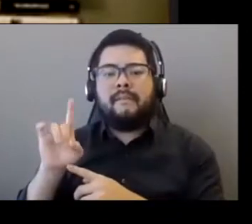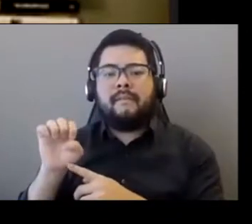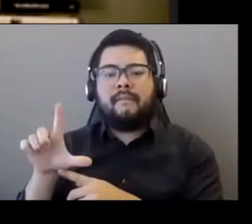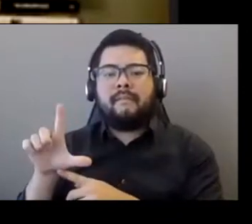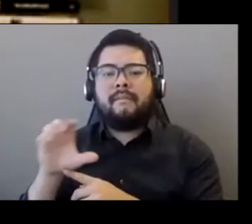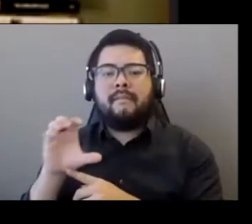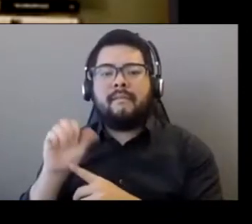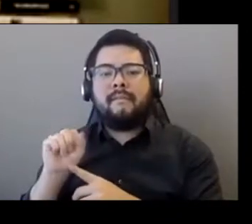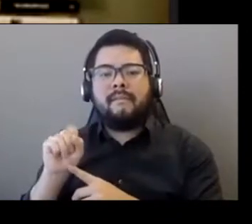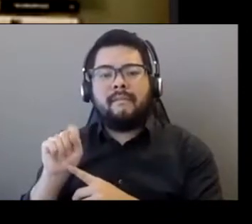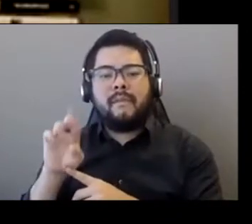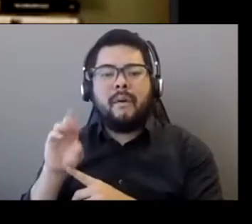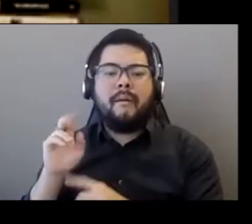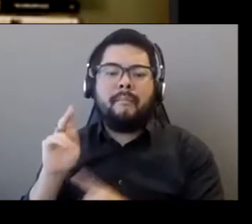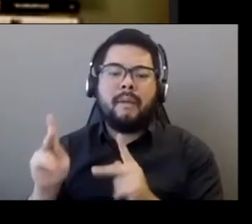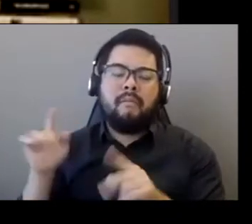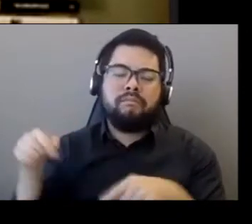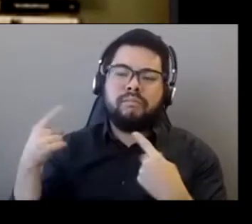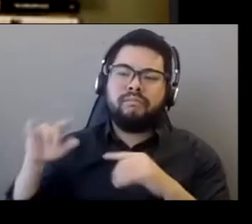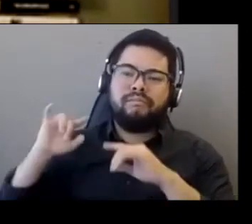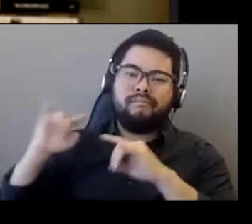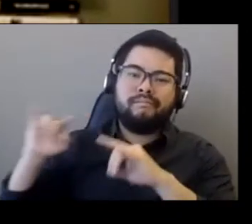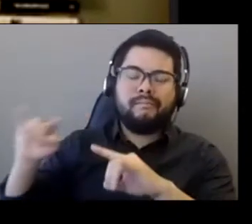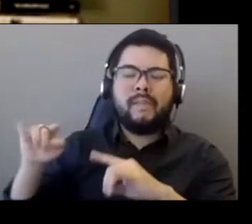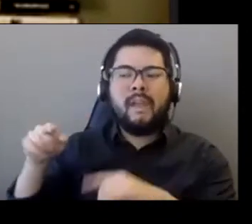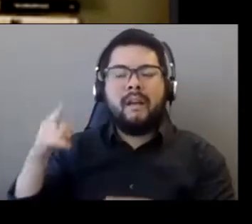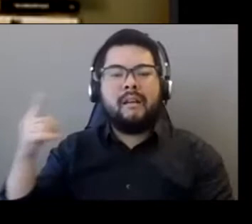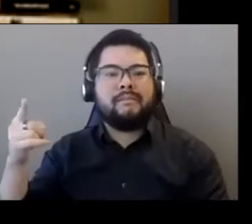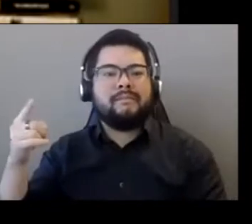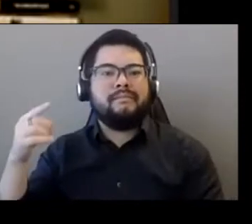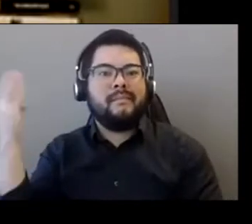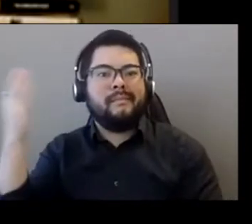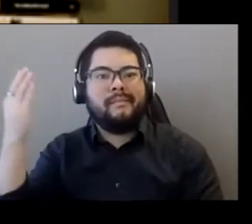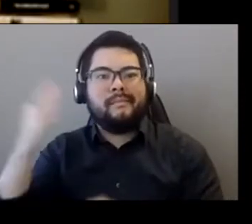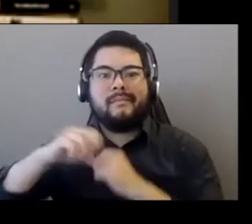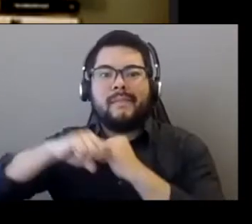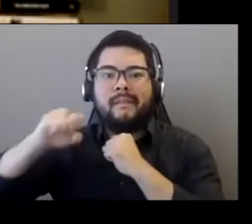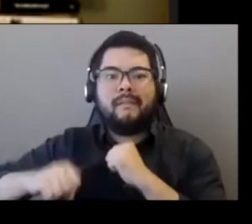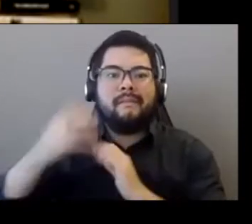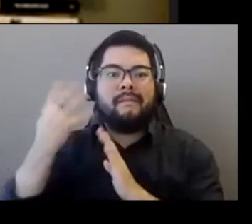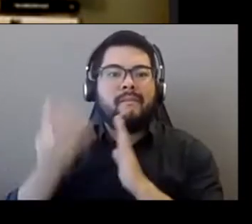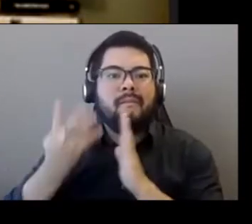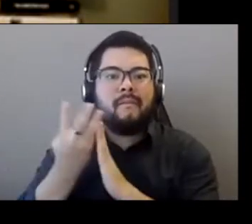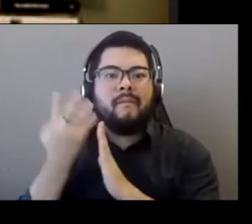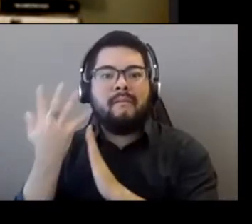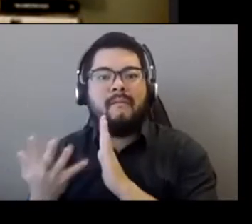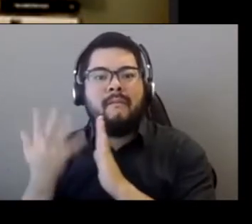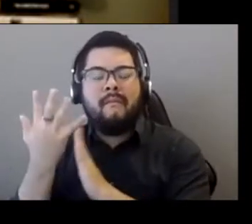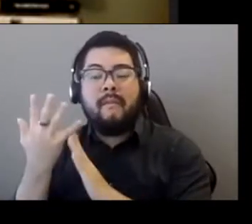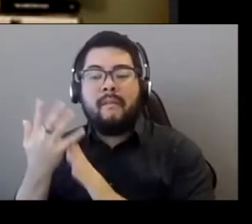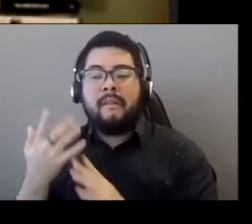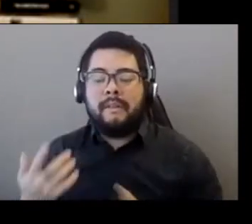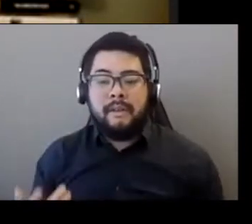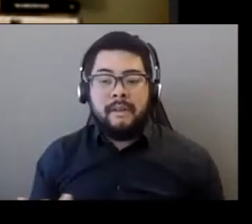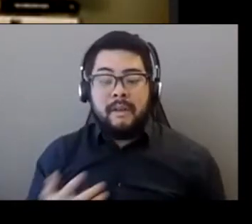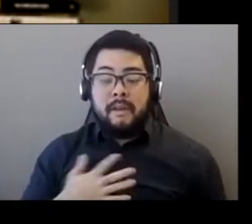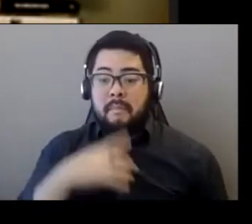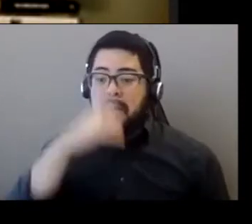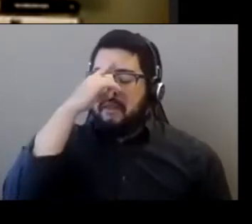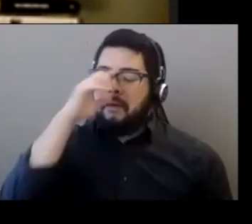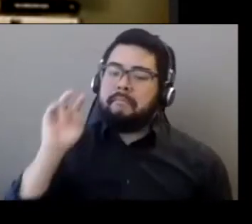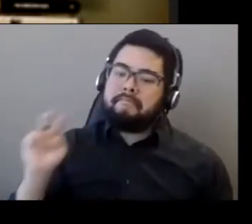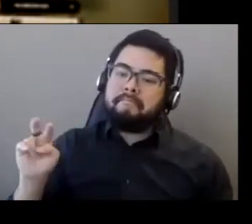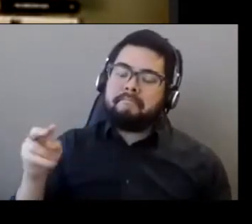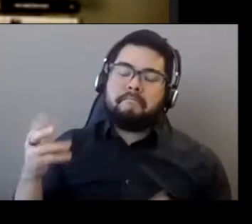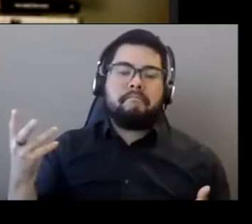saying, you know, he used to give these 4 or 5 hour speeches, you know, and I would think, okay, yeah, so what's the problem?